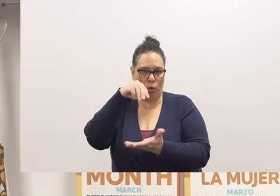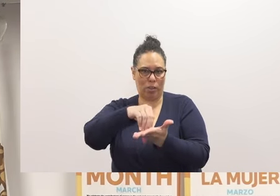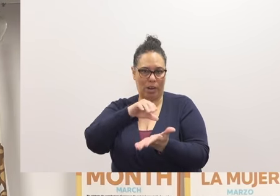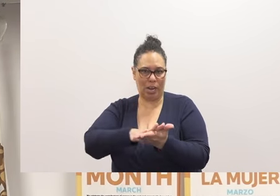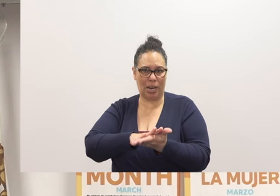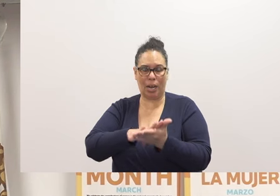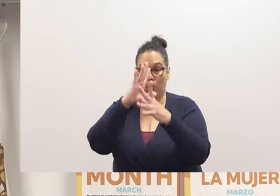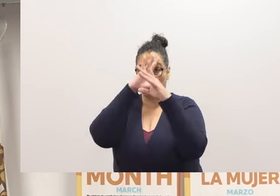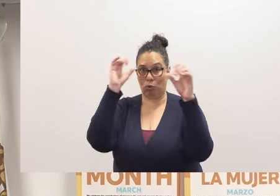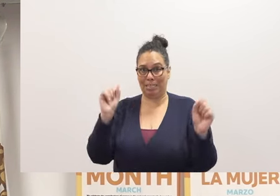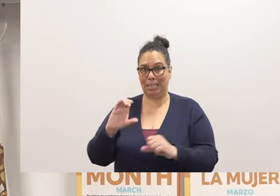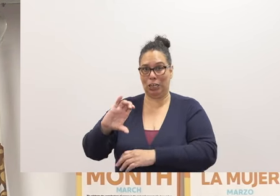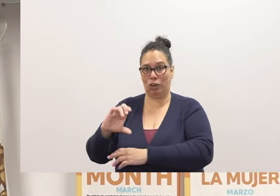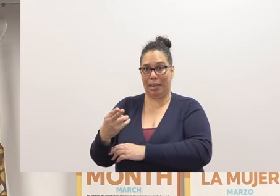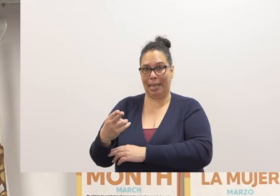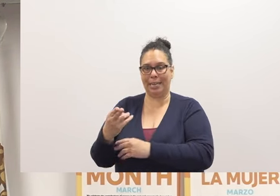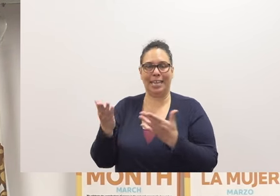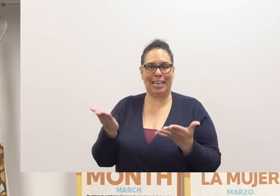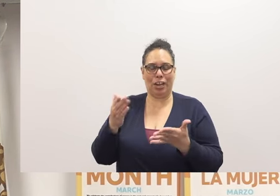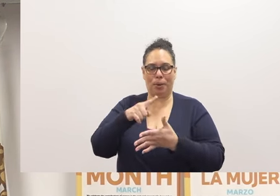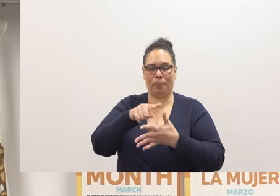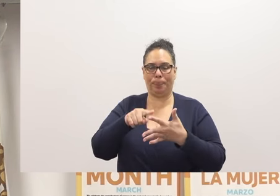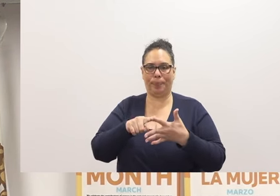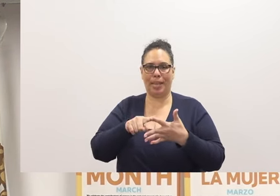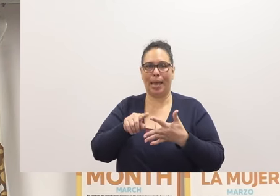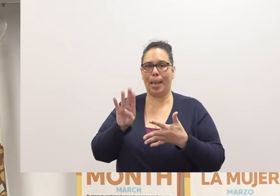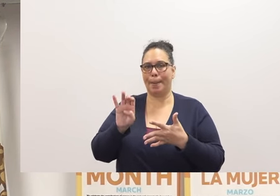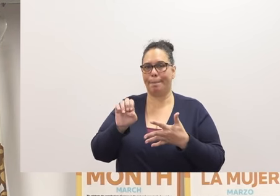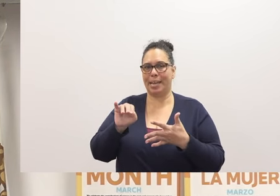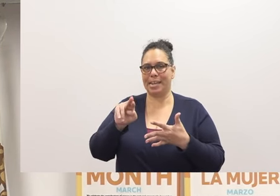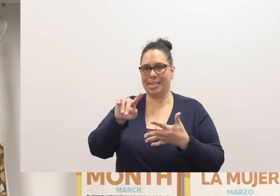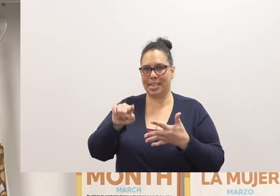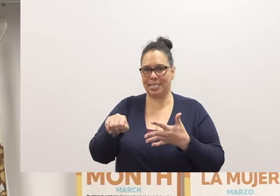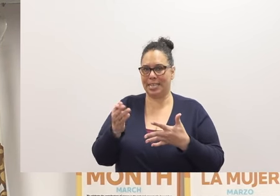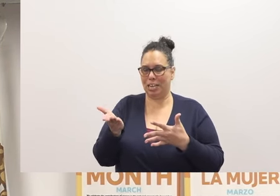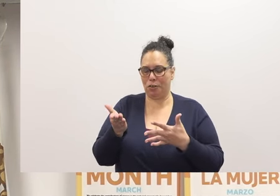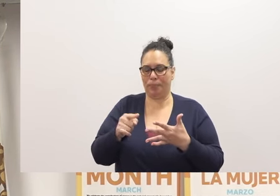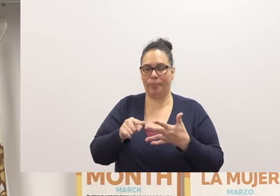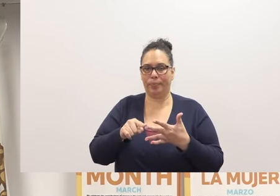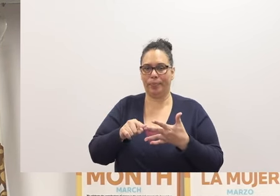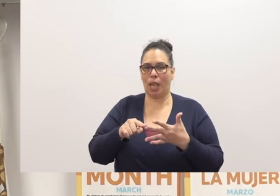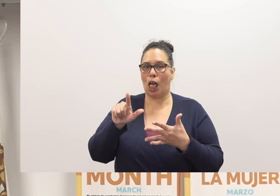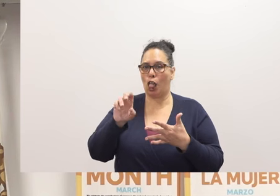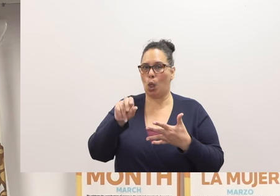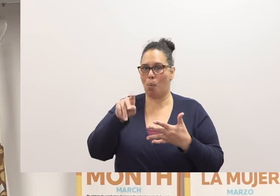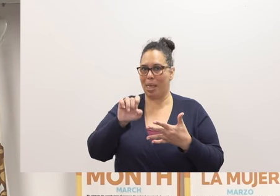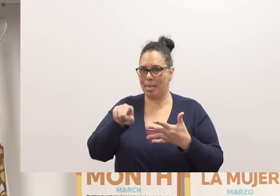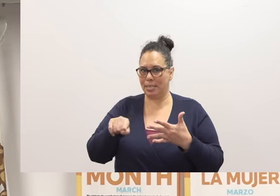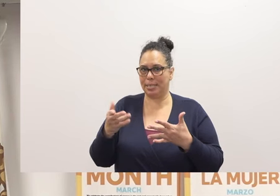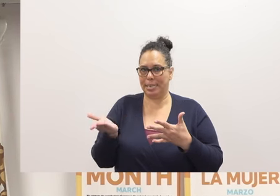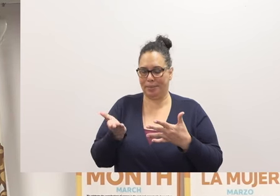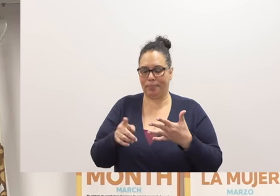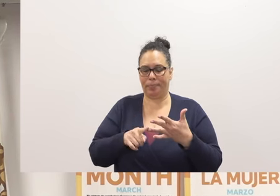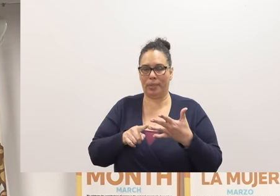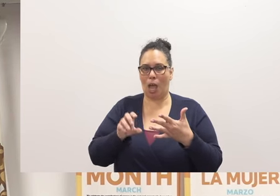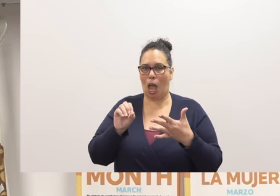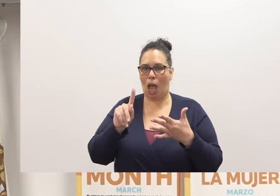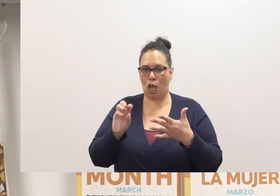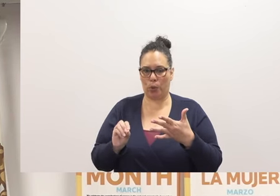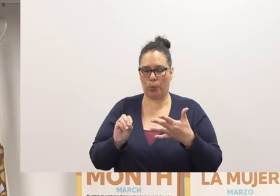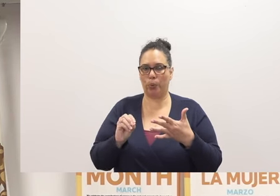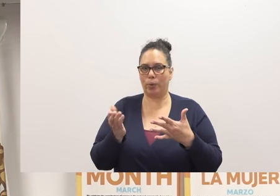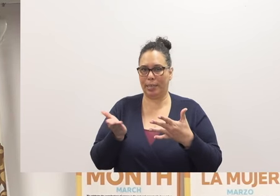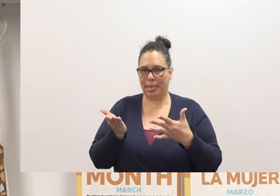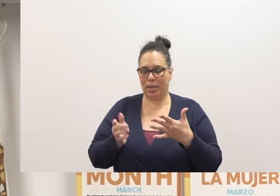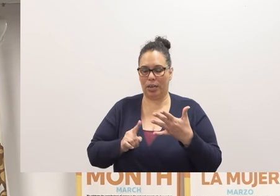President Craighead? Here. Member Benitez? Here. Member Lopez? Present. Member Otto? Here. And student member